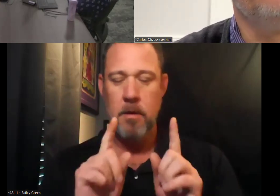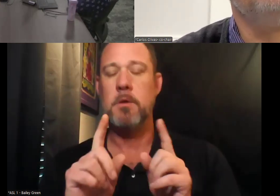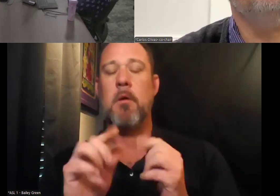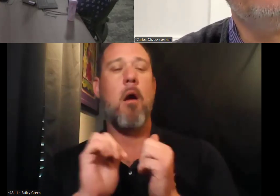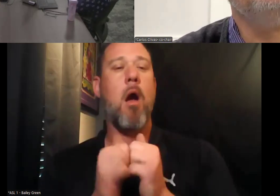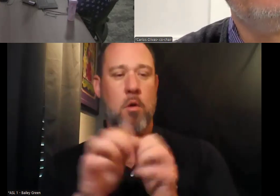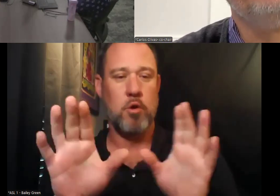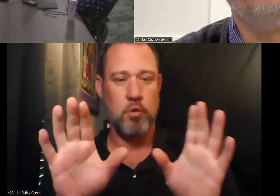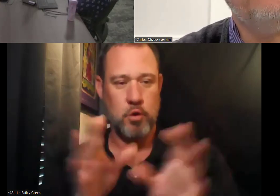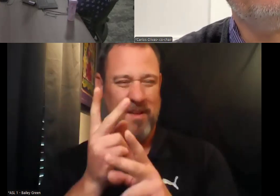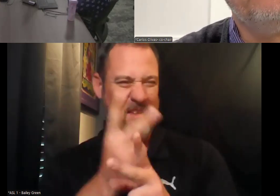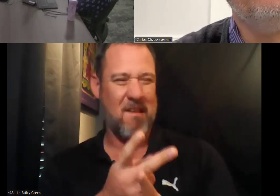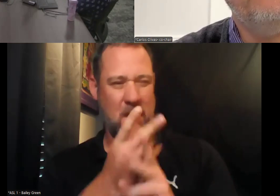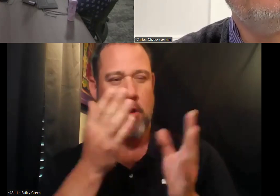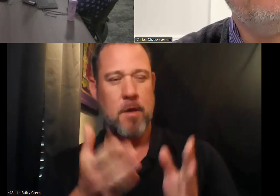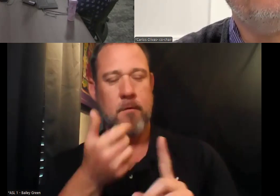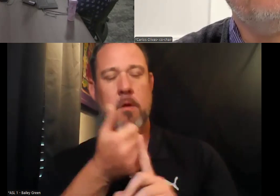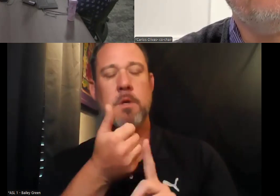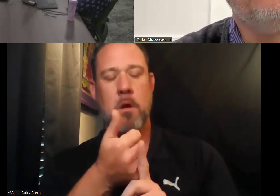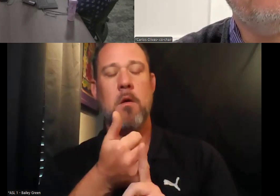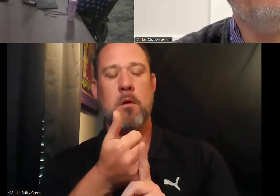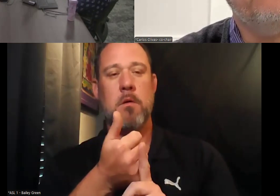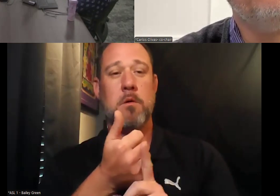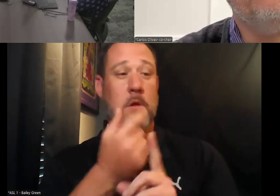you doing? And you almost have to wonder, does